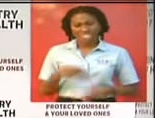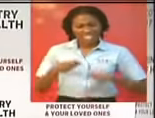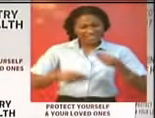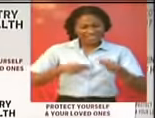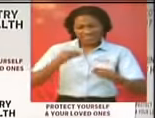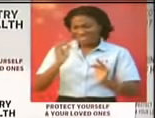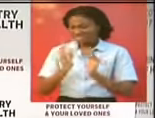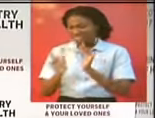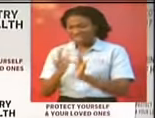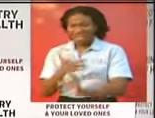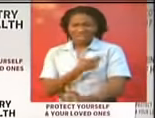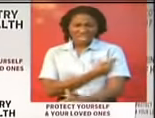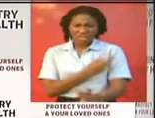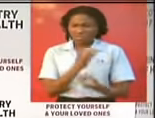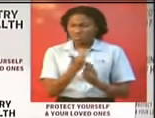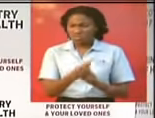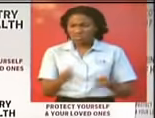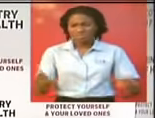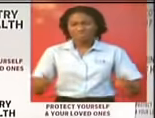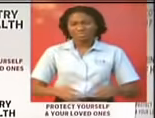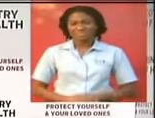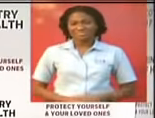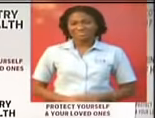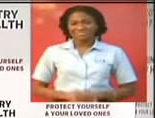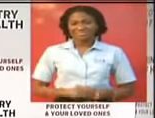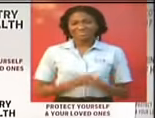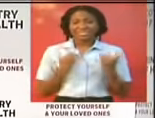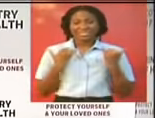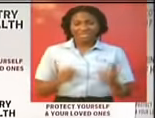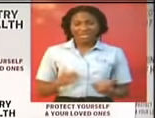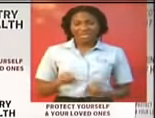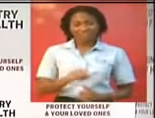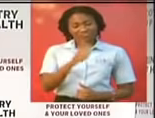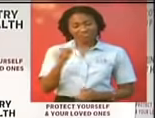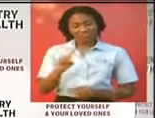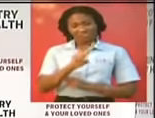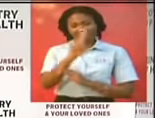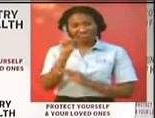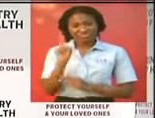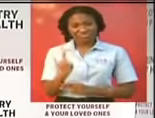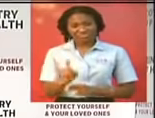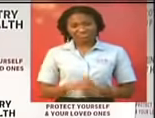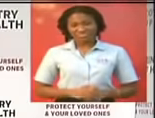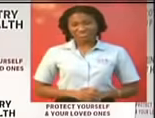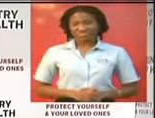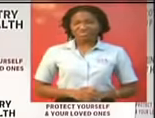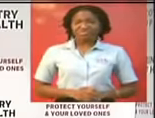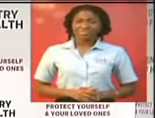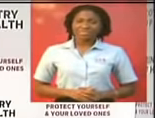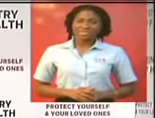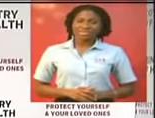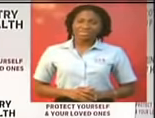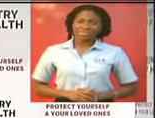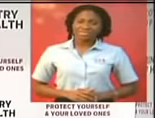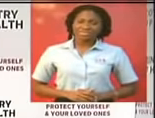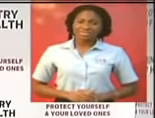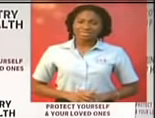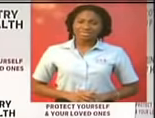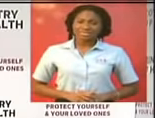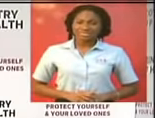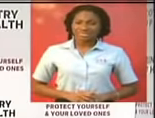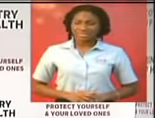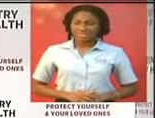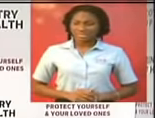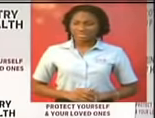Thank you very much, Mr. Thomas. We go to I-95.5 for the first